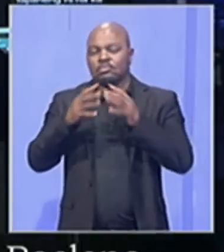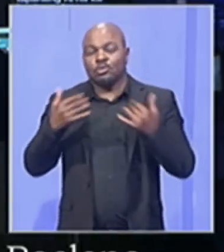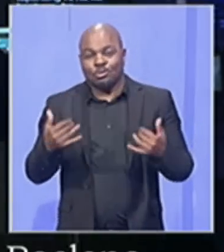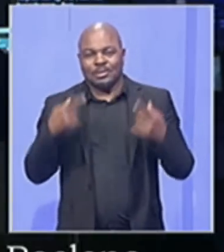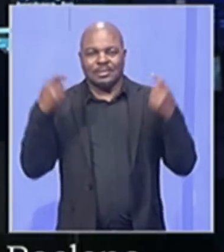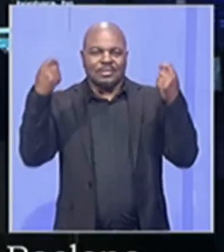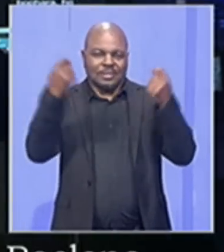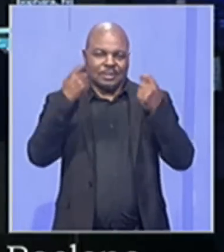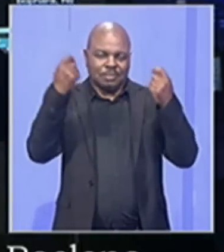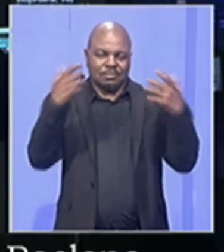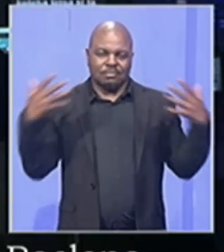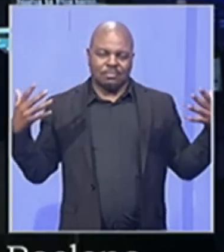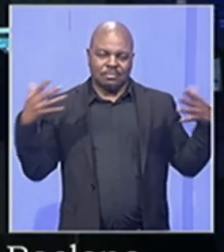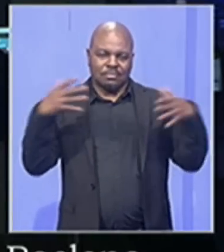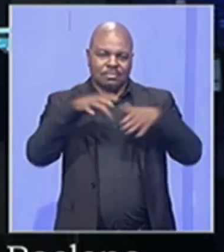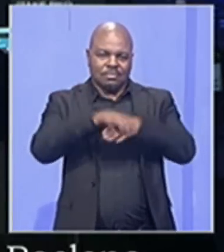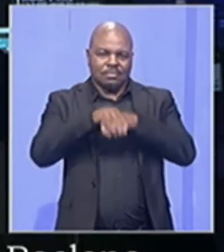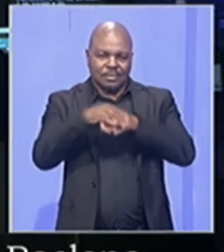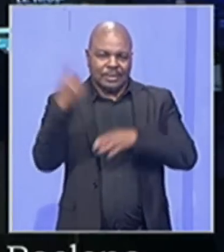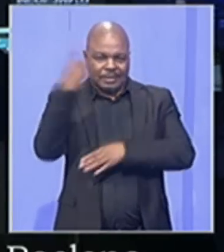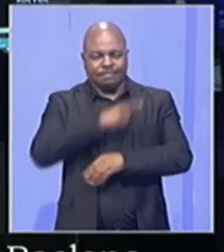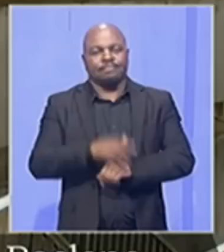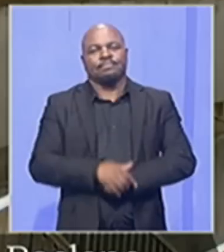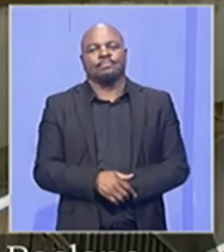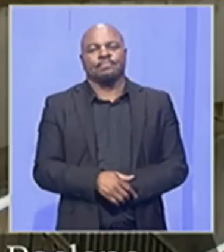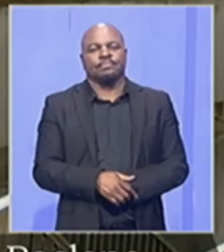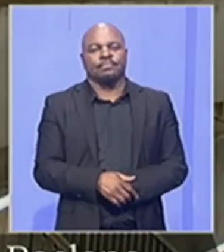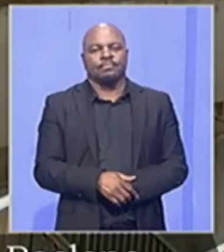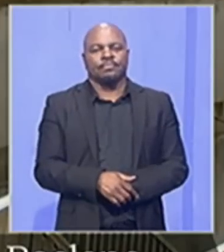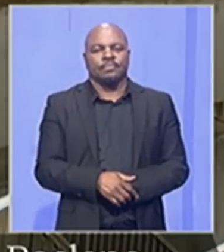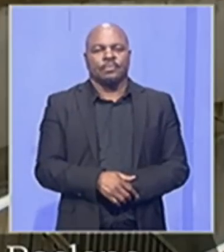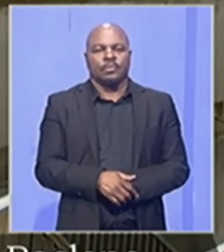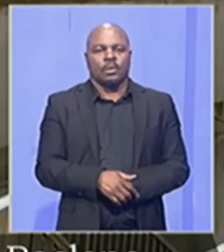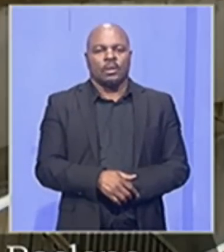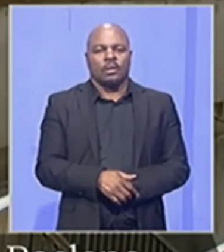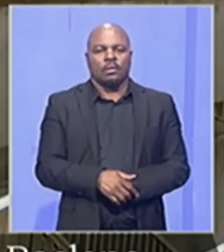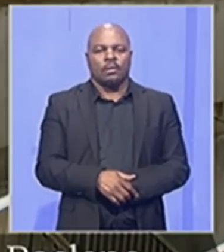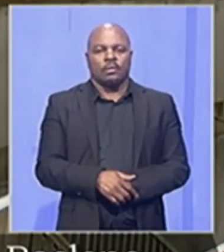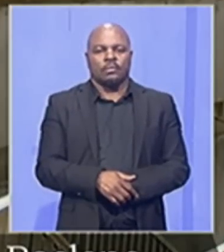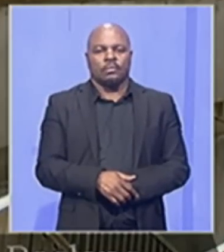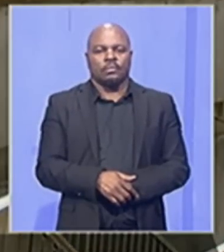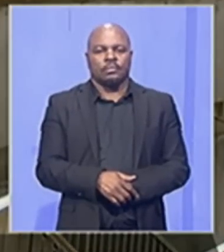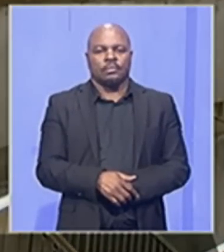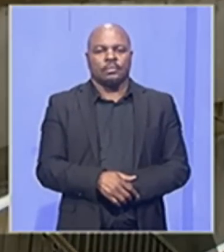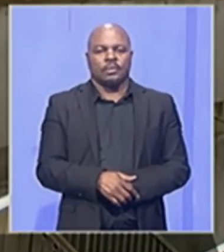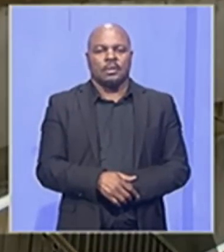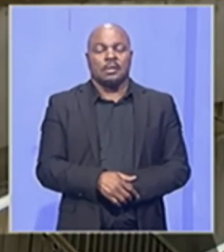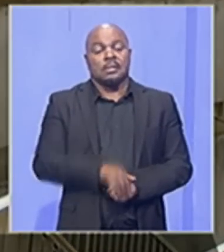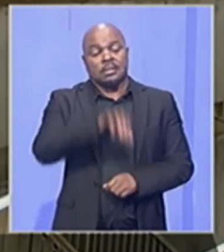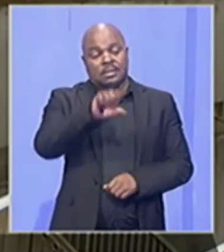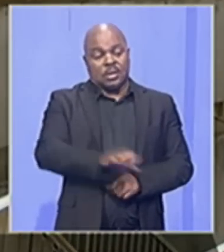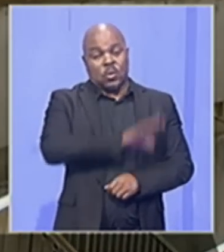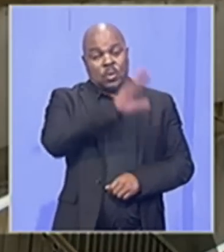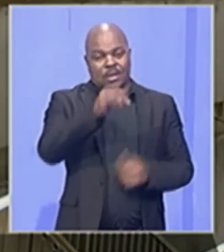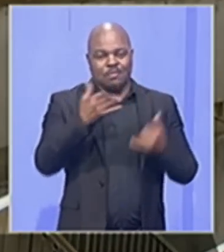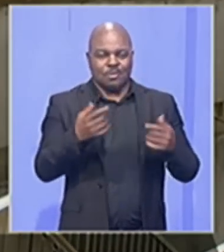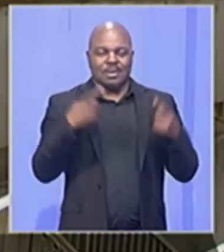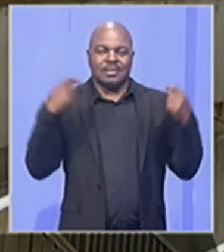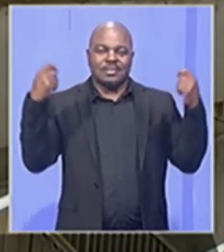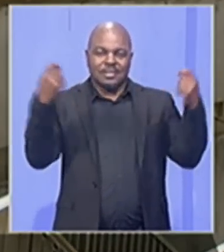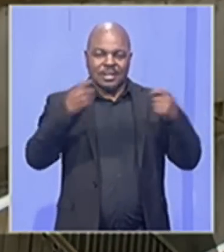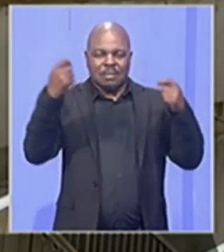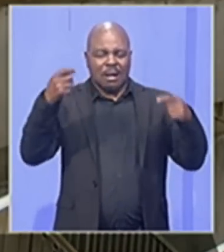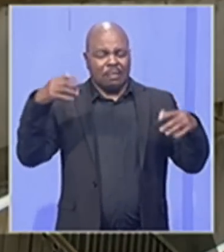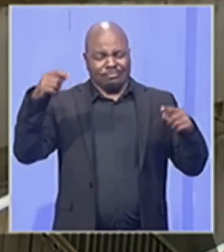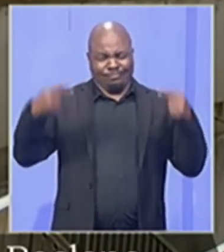letsatsi la naha la poelano. Jalo ka hanaha e keteka letsatsi la